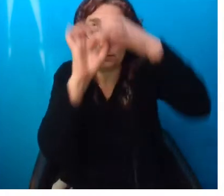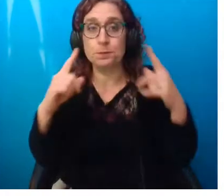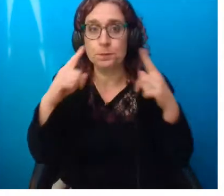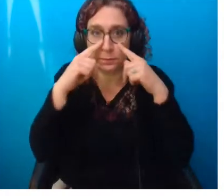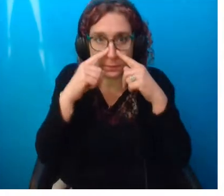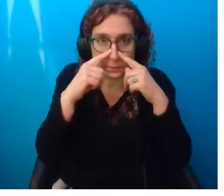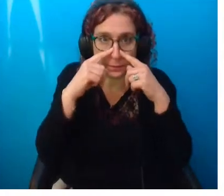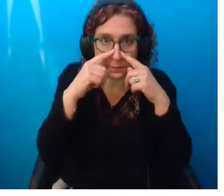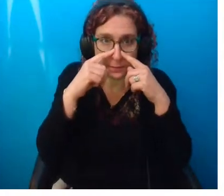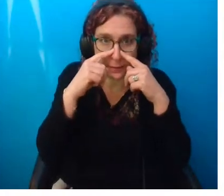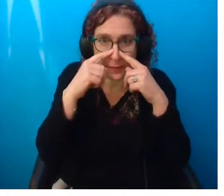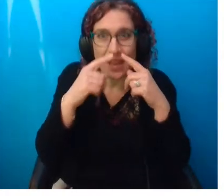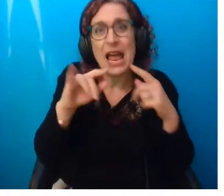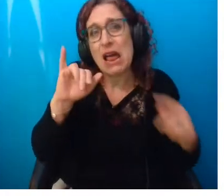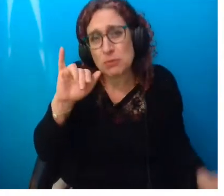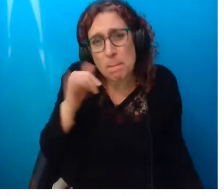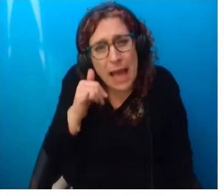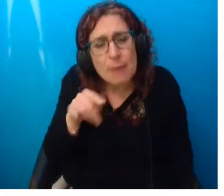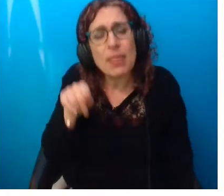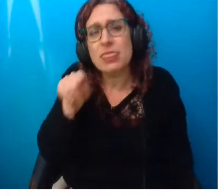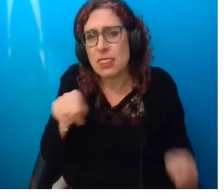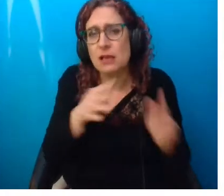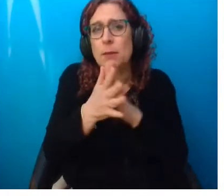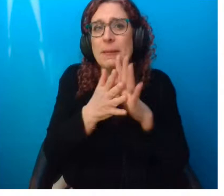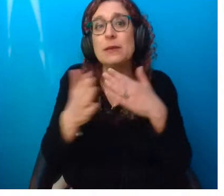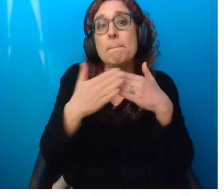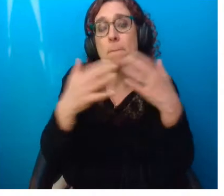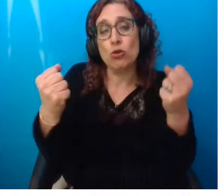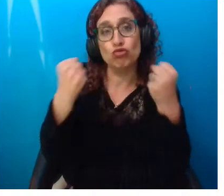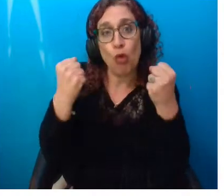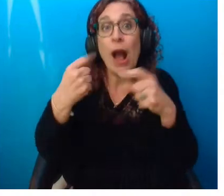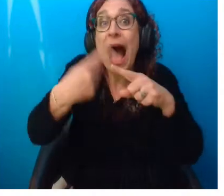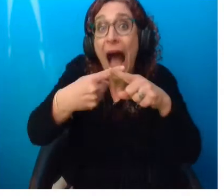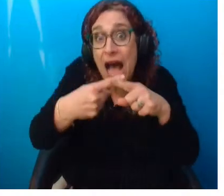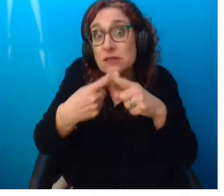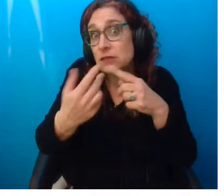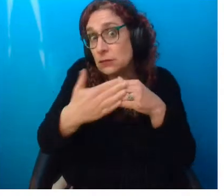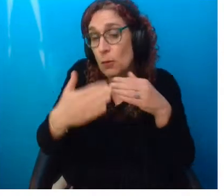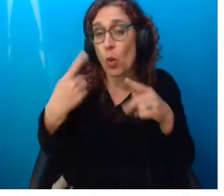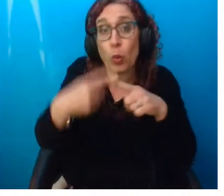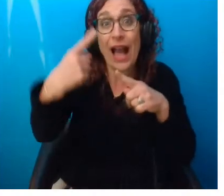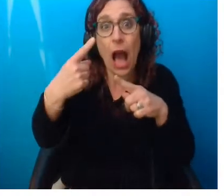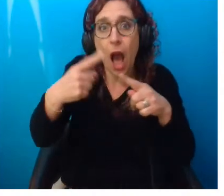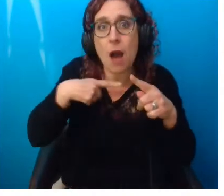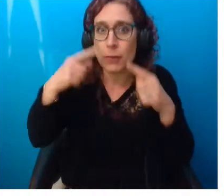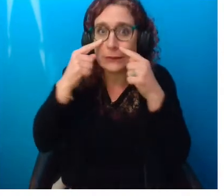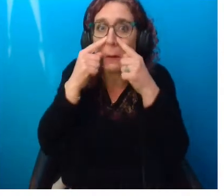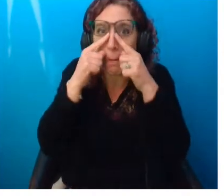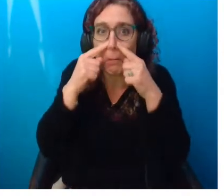stronger beneficial effects and potentially quicker effects as well.